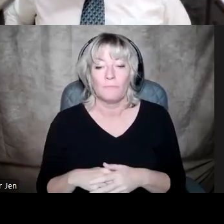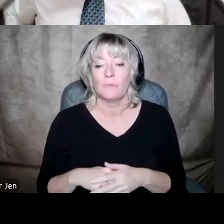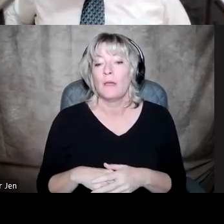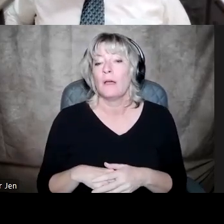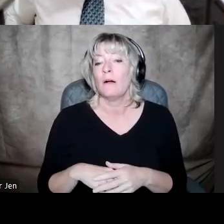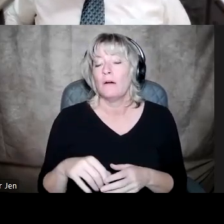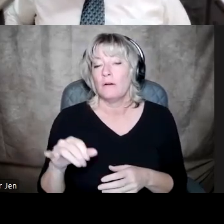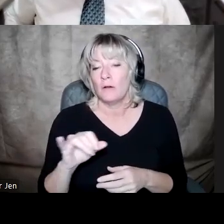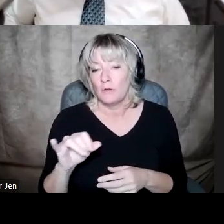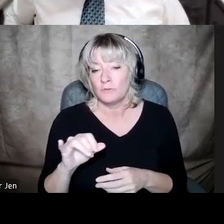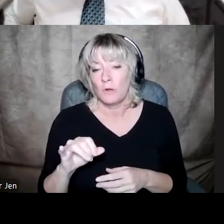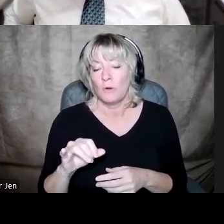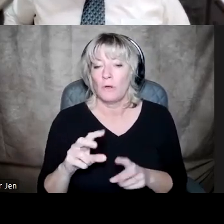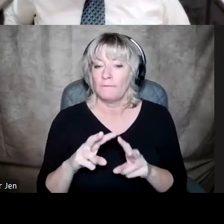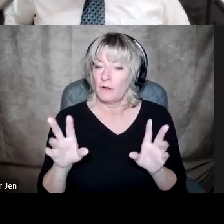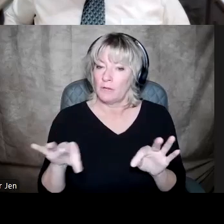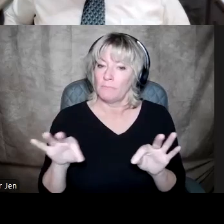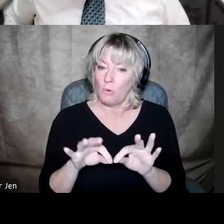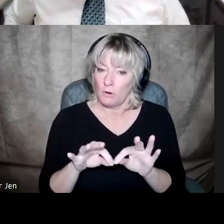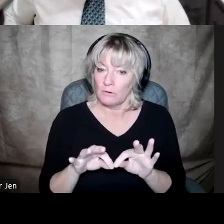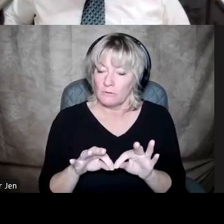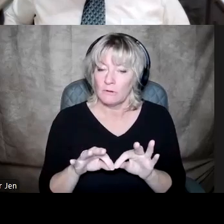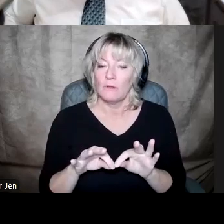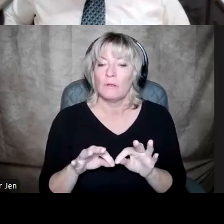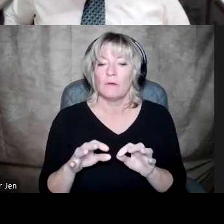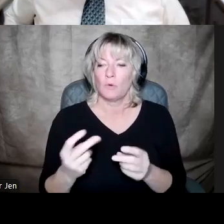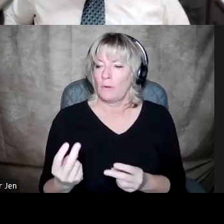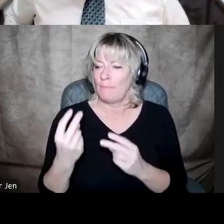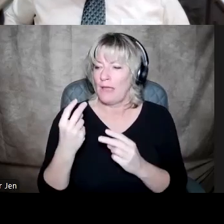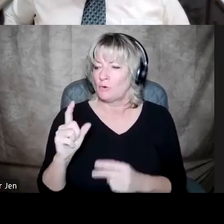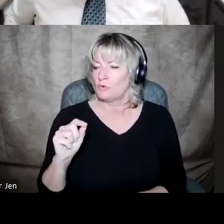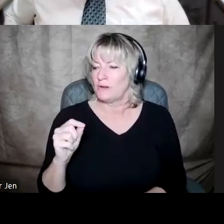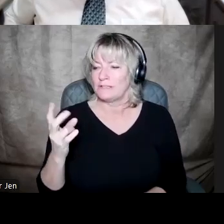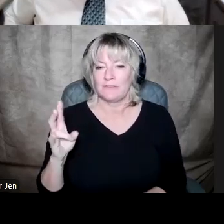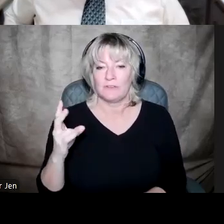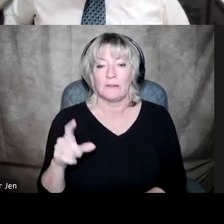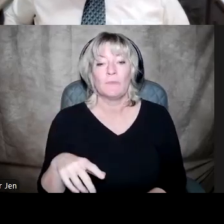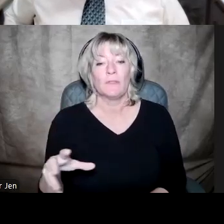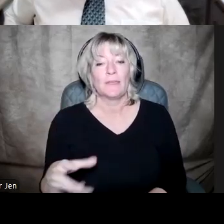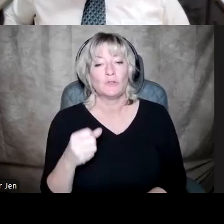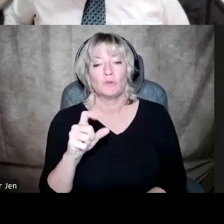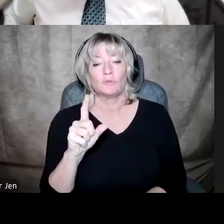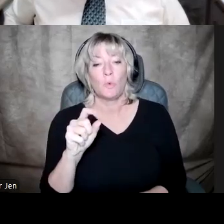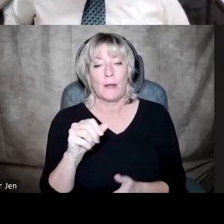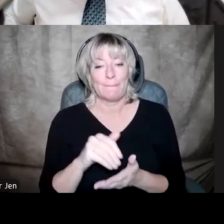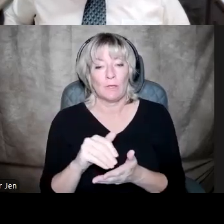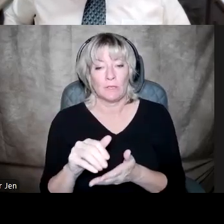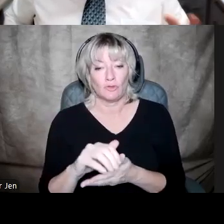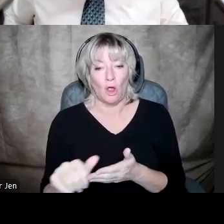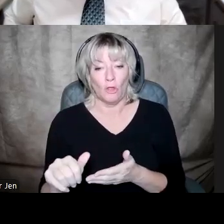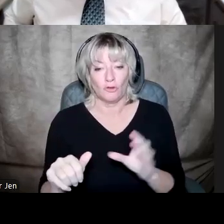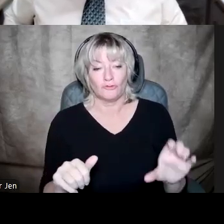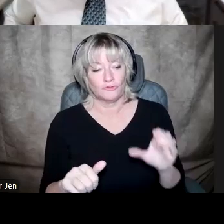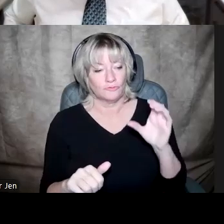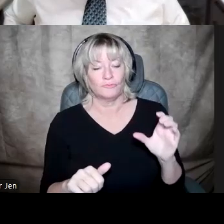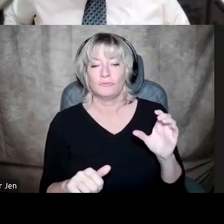also, they did a very important thing. I think looking back in 2017, they took $20 million of that investment and